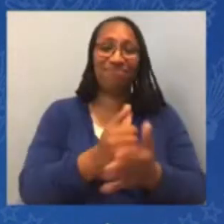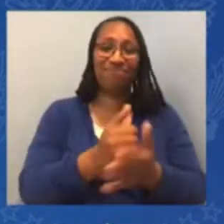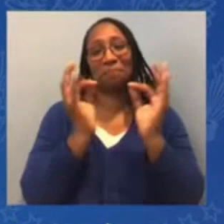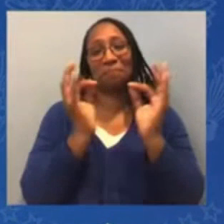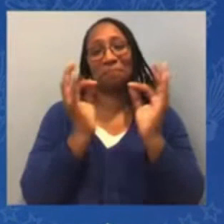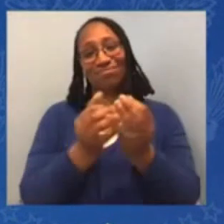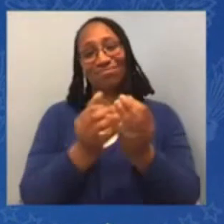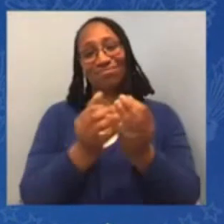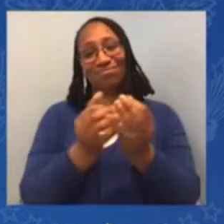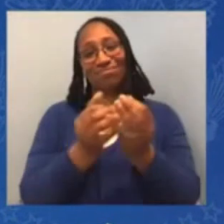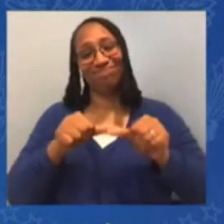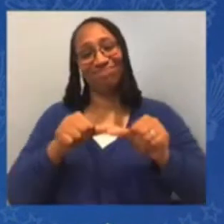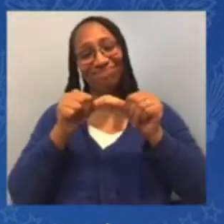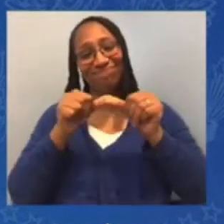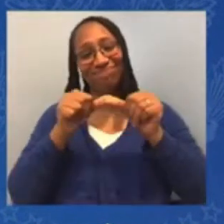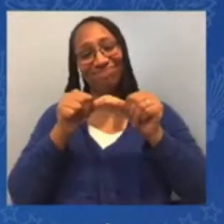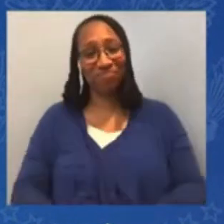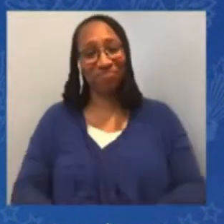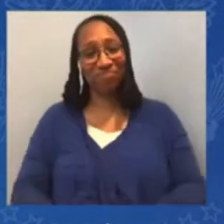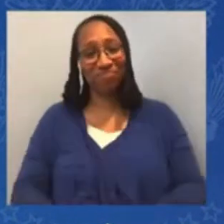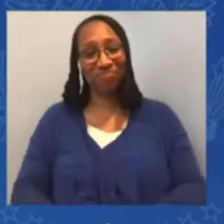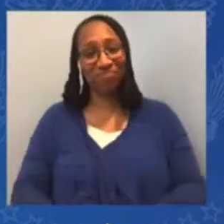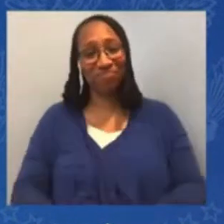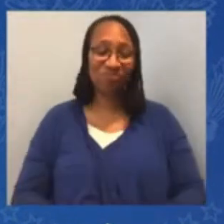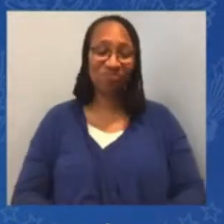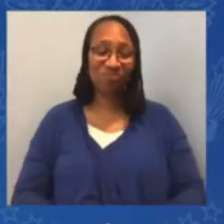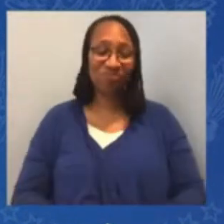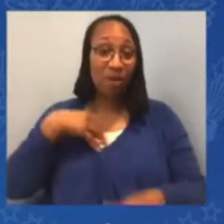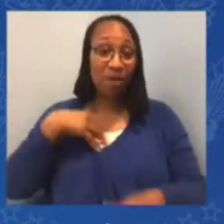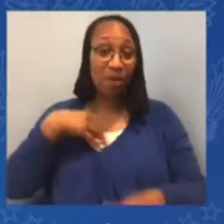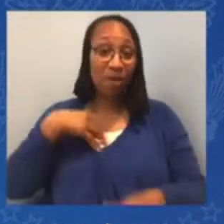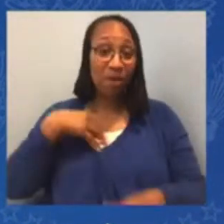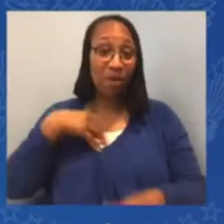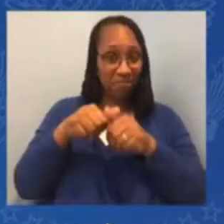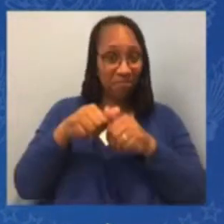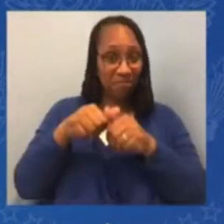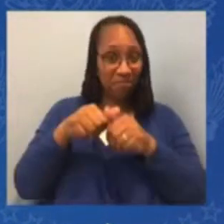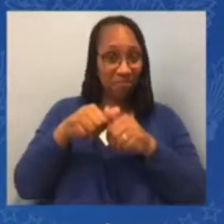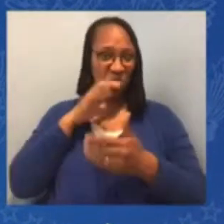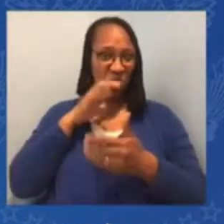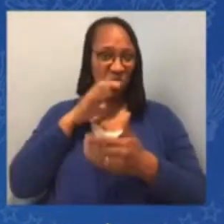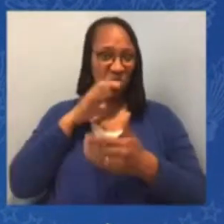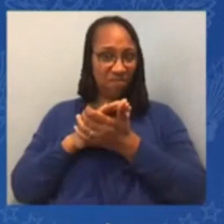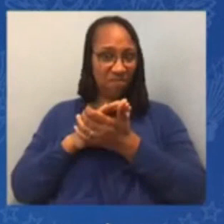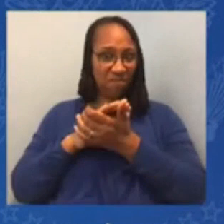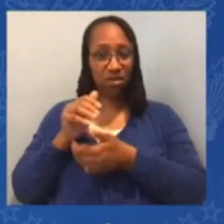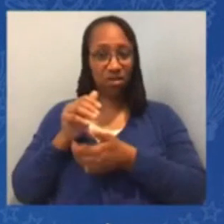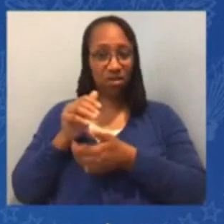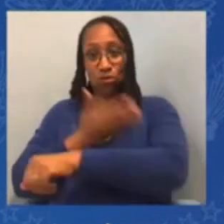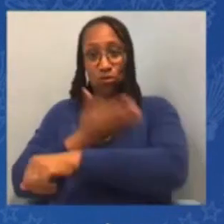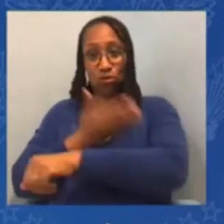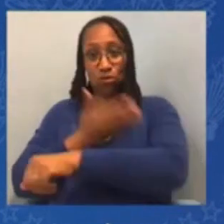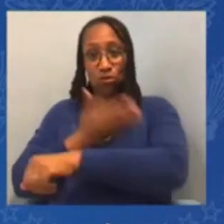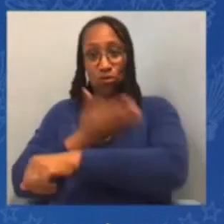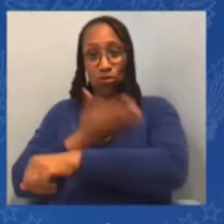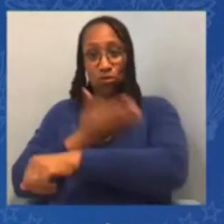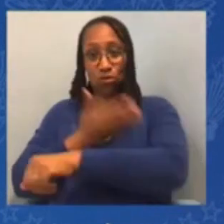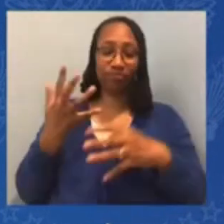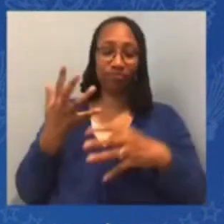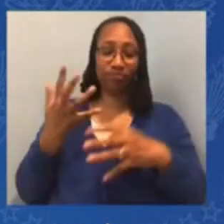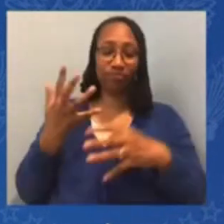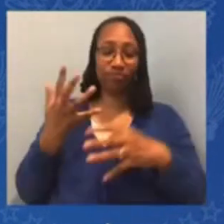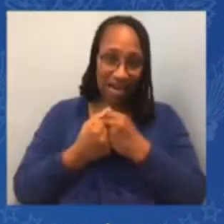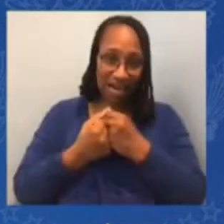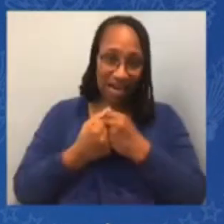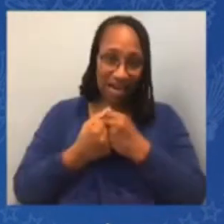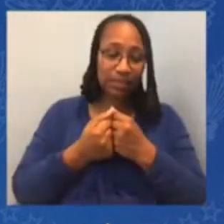and a tractor trailer struck them, and just after I got elected, my two boys weren't expected to live. And then later